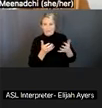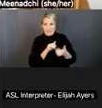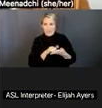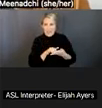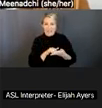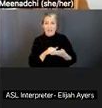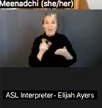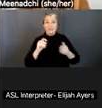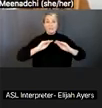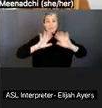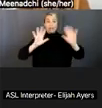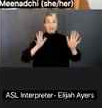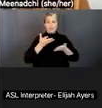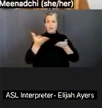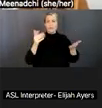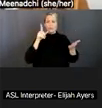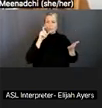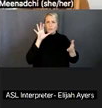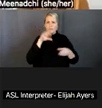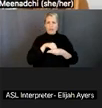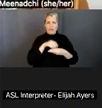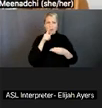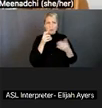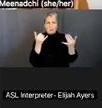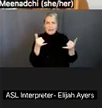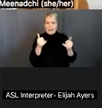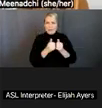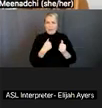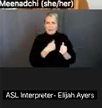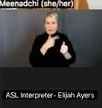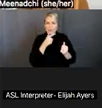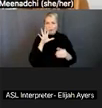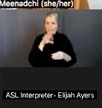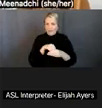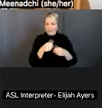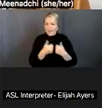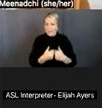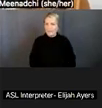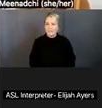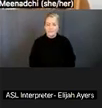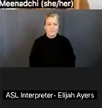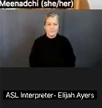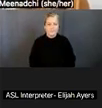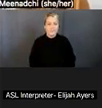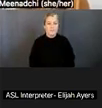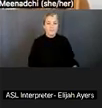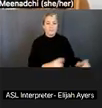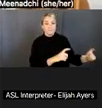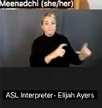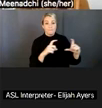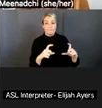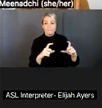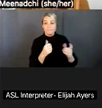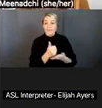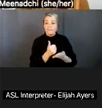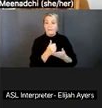clarity on who is it that's playing with us, who wants to be involved in this game. It's helpful when we're